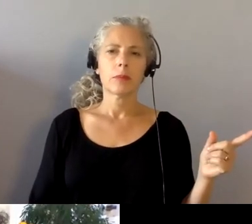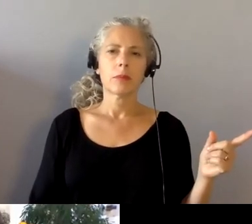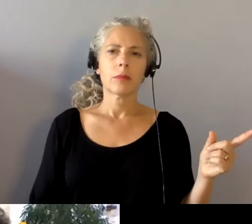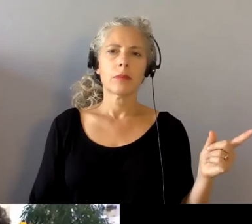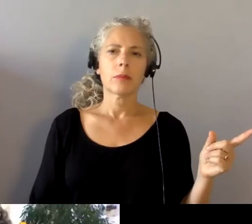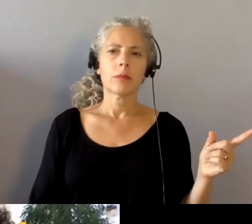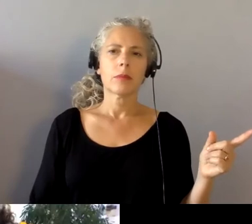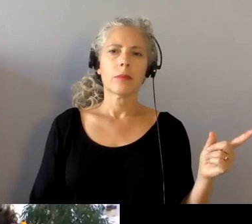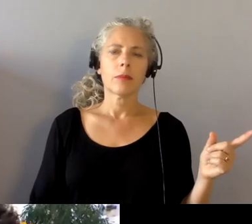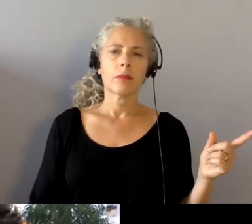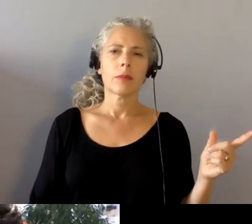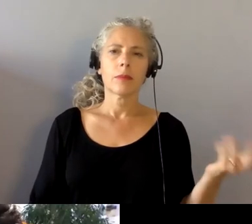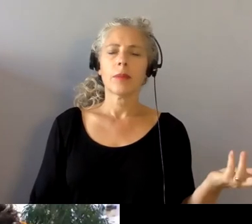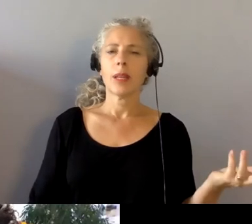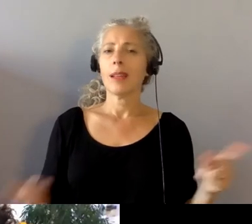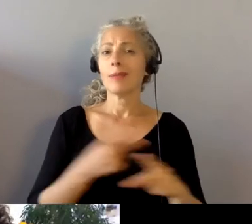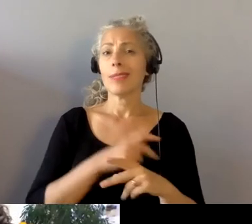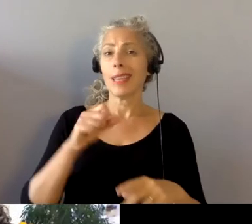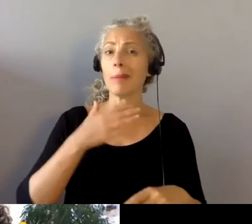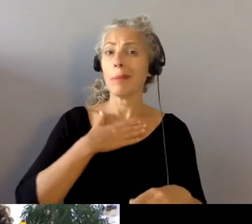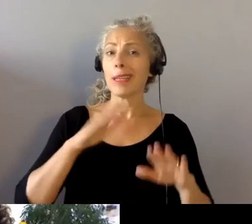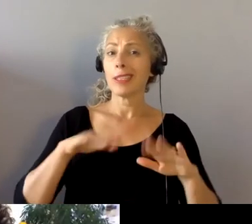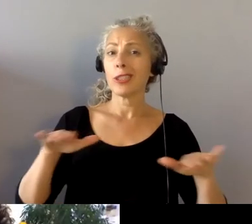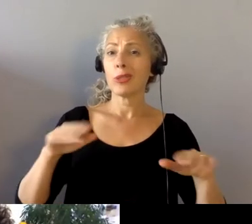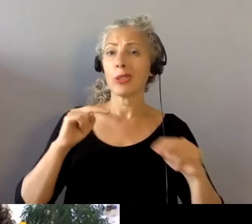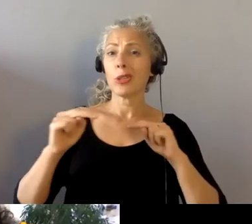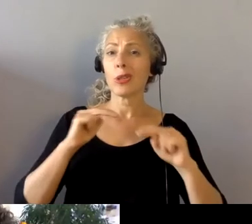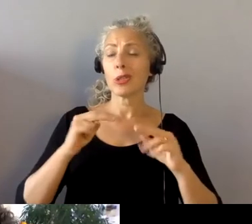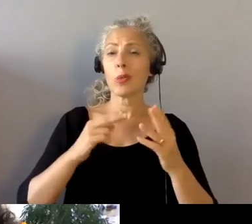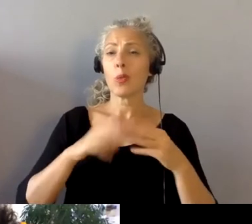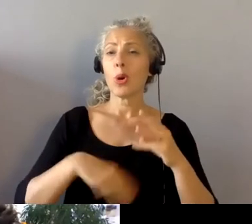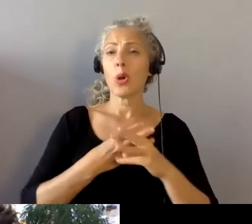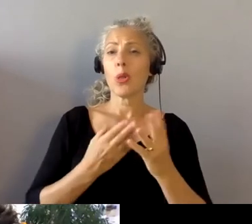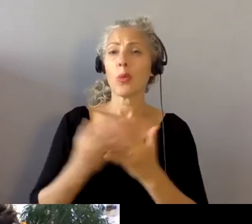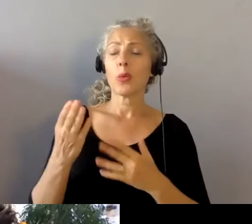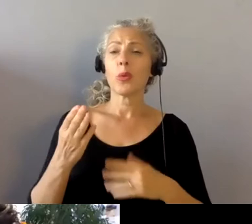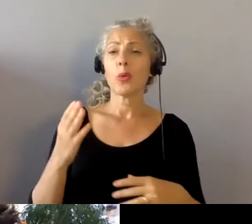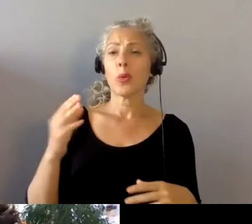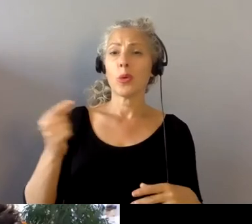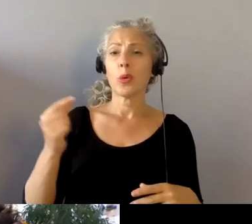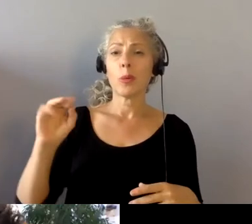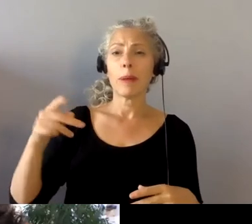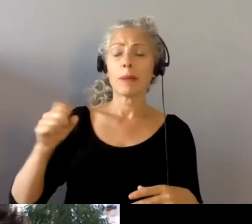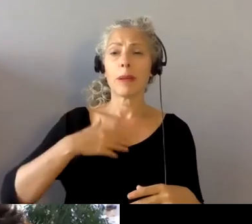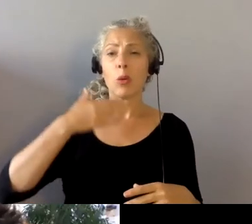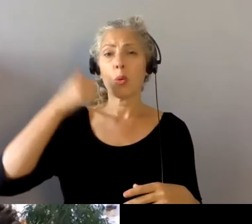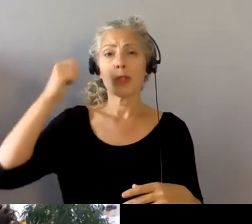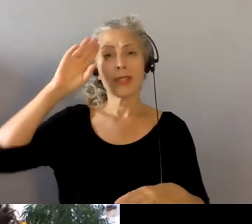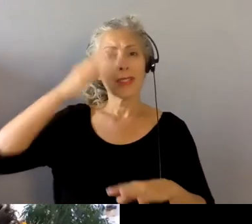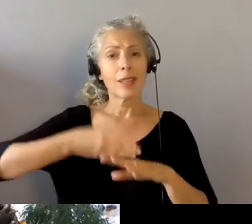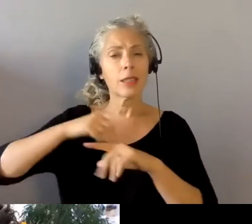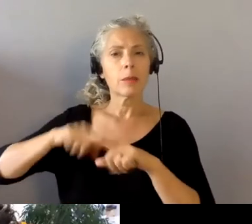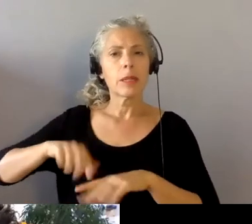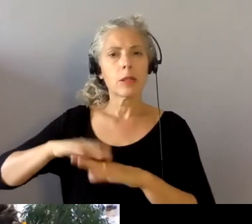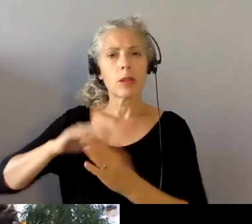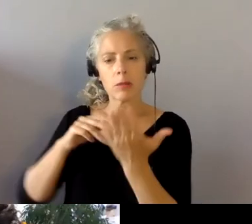that, my children negotiate the world through Google Maps. Like to this day, my older son, he counts on his map